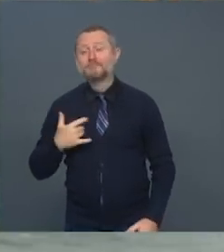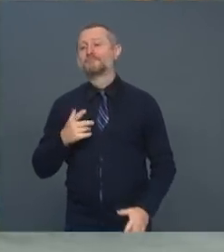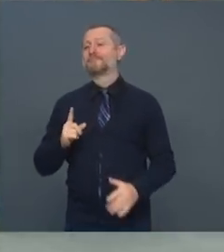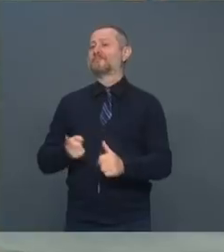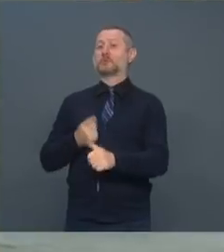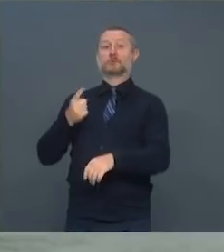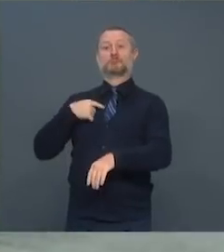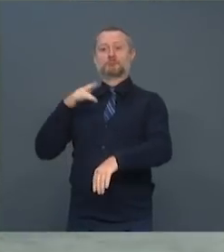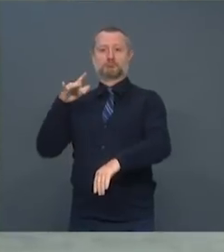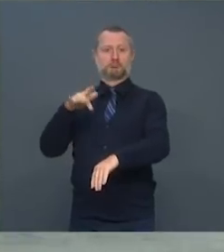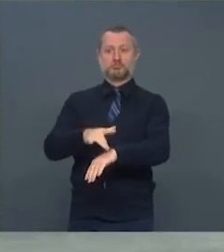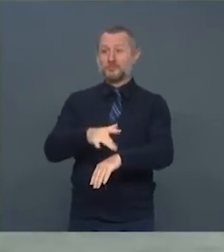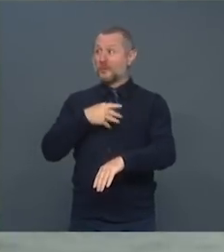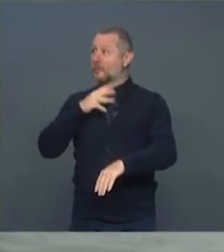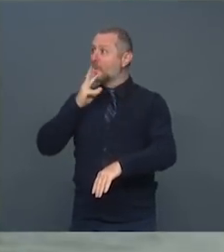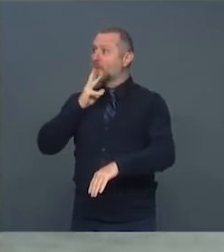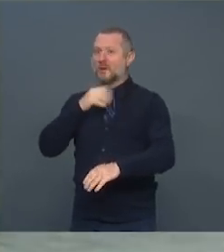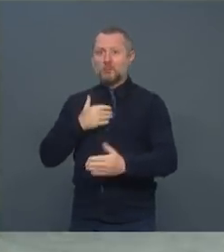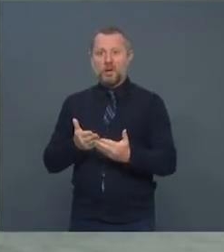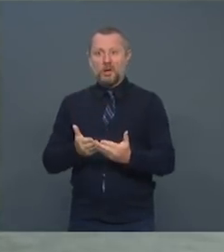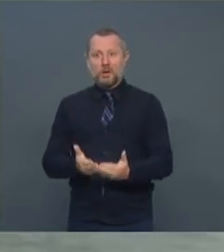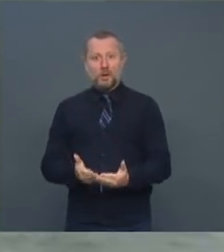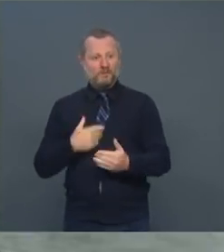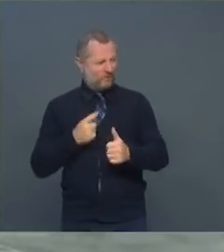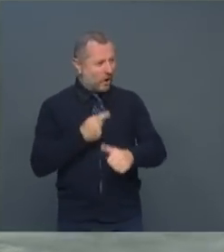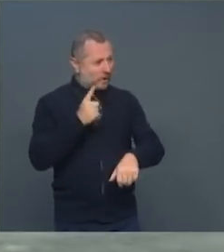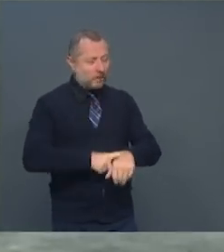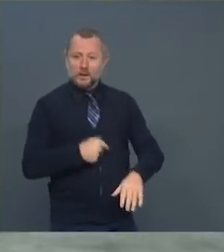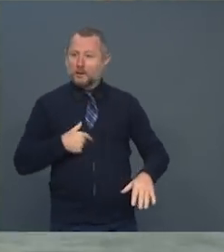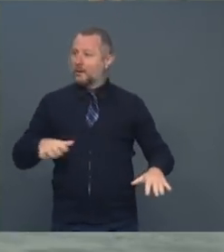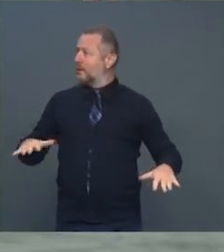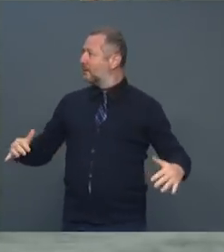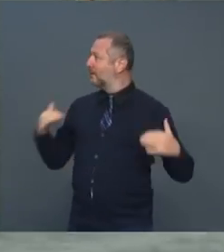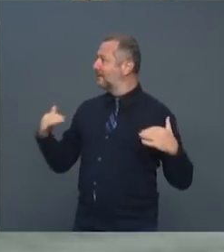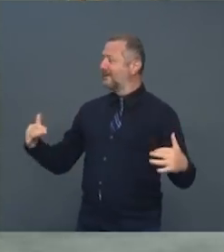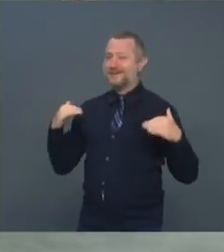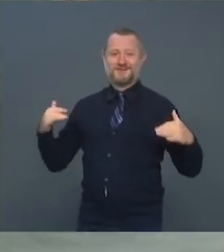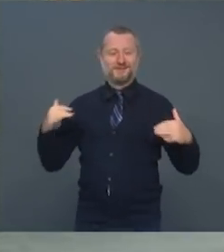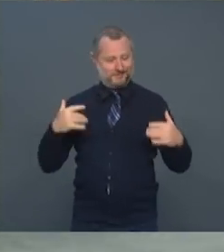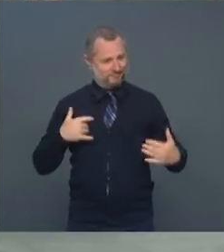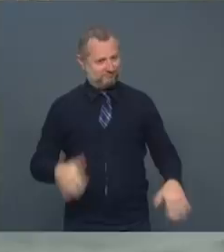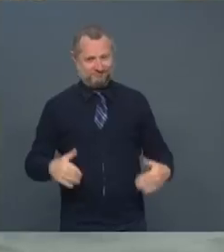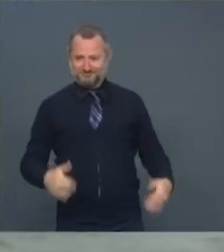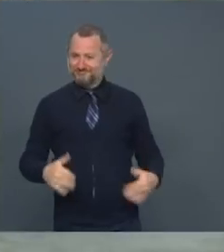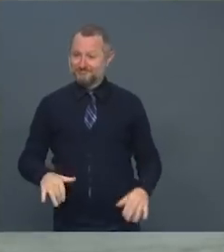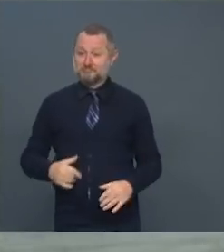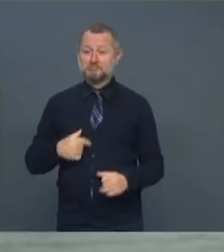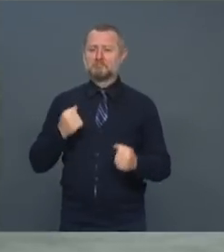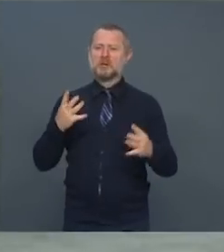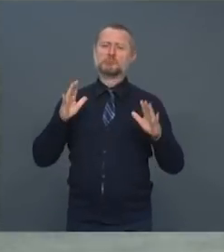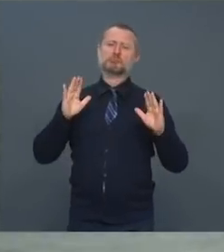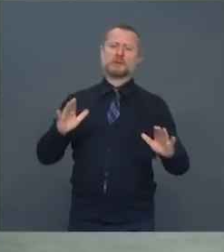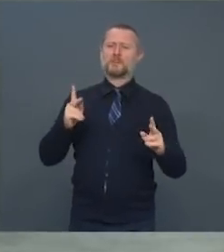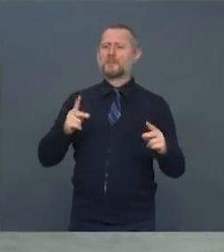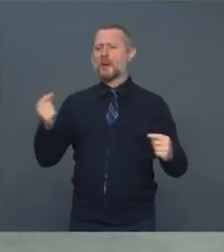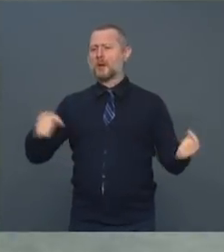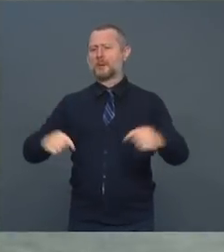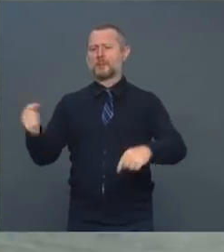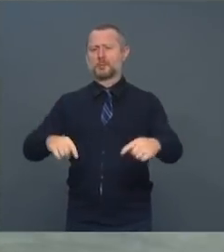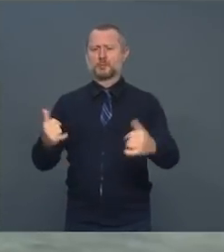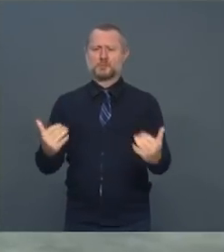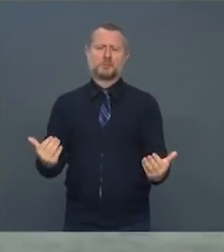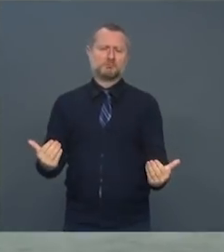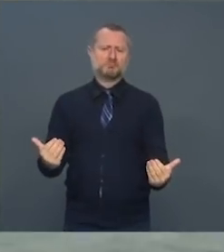time I'm on the boat, which is saying something for me. We have a lot of great friends here today, and it's a good